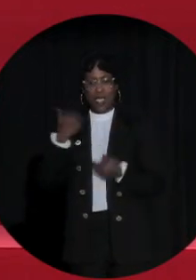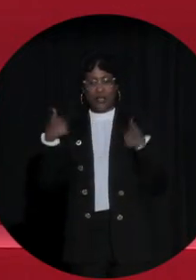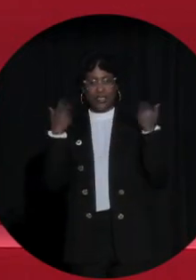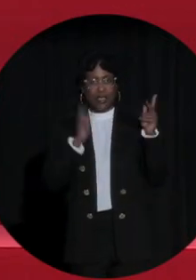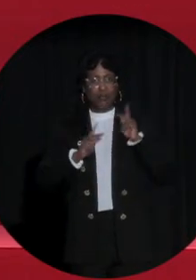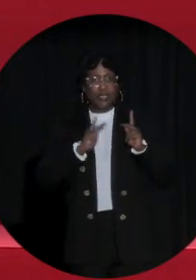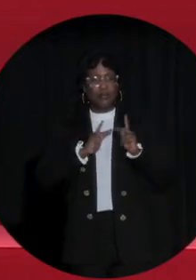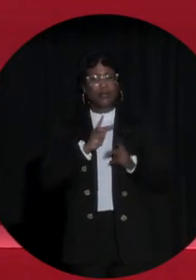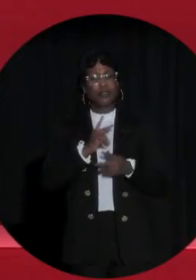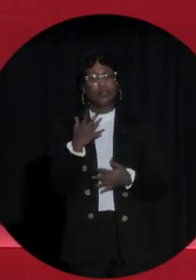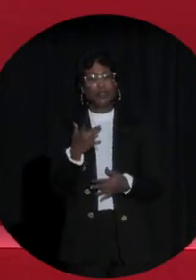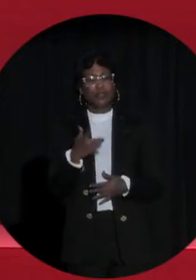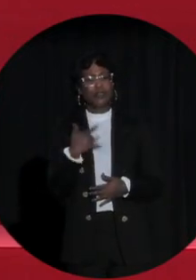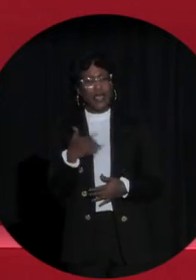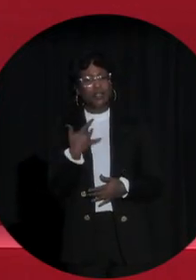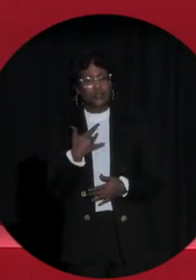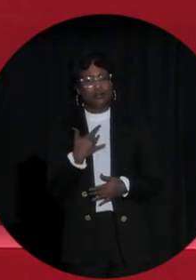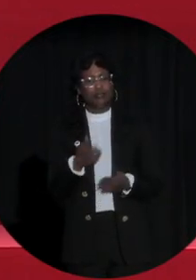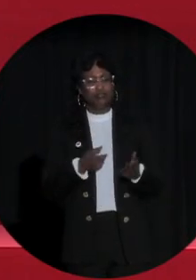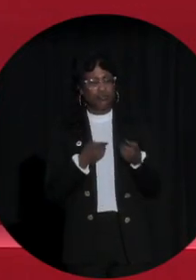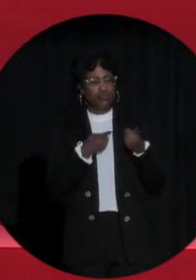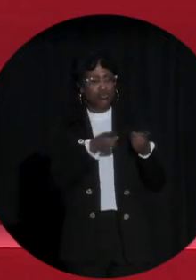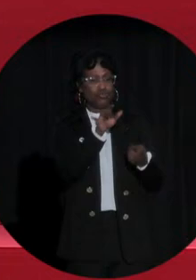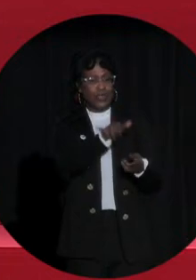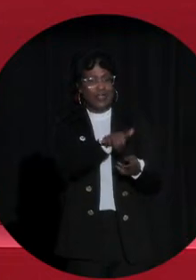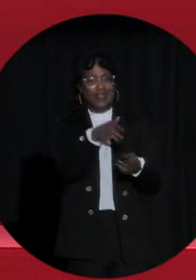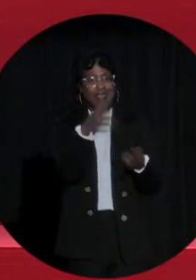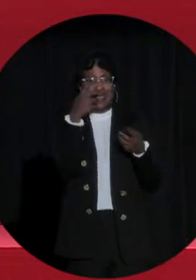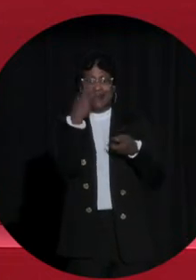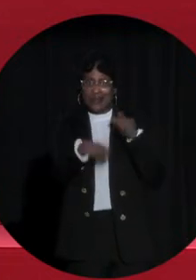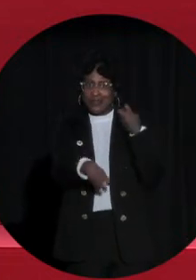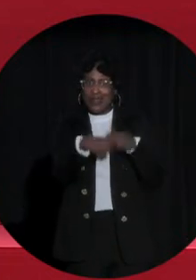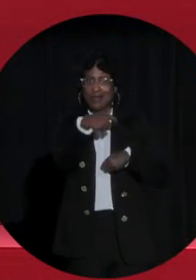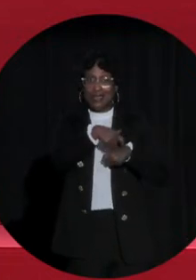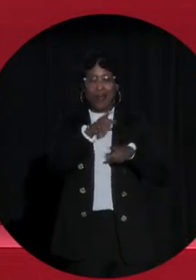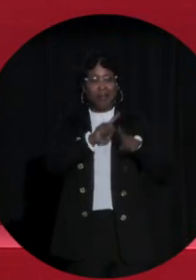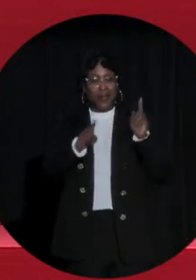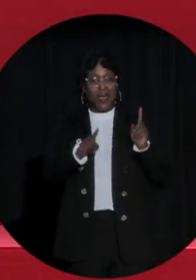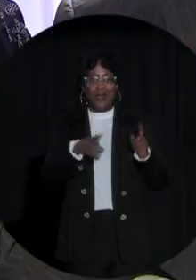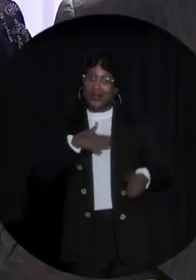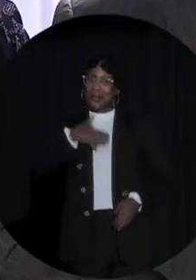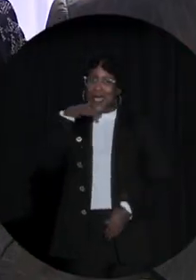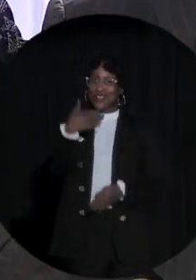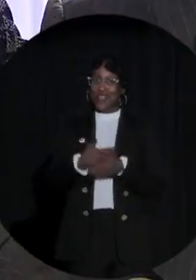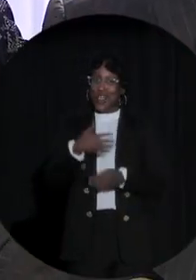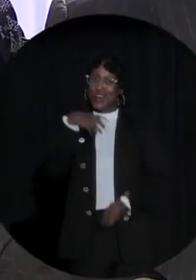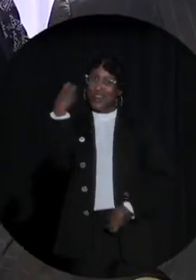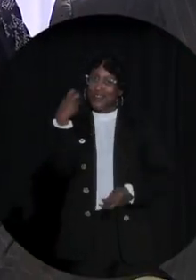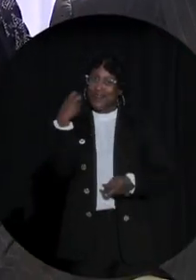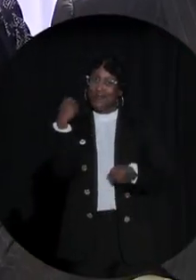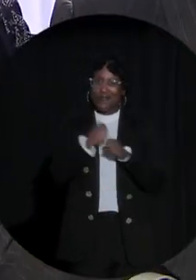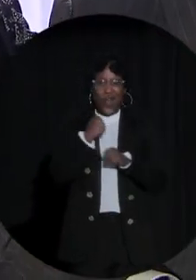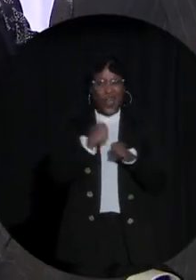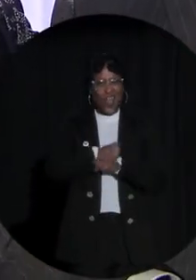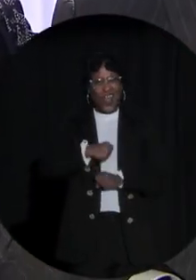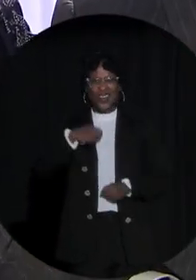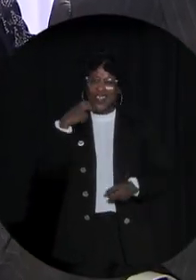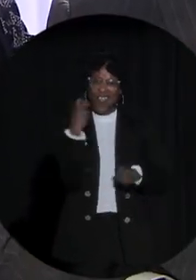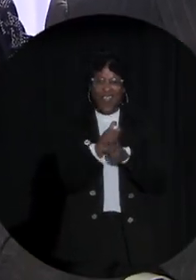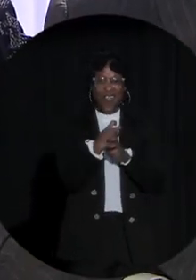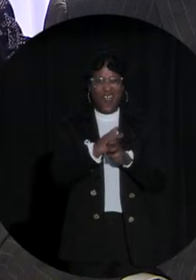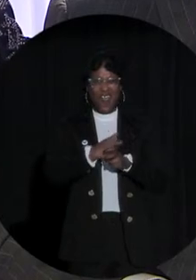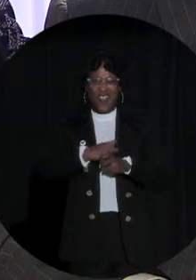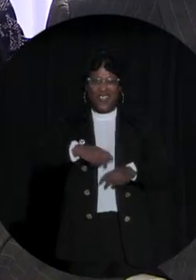such a difficult time. But in true Alex fashion, my girl fought hard, slayed some